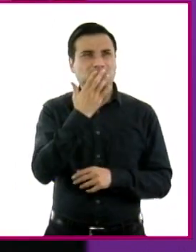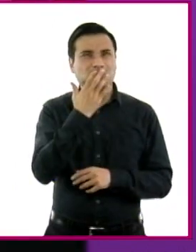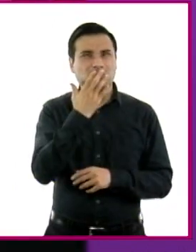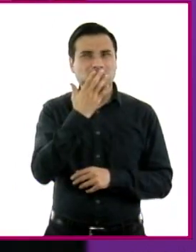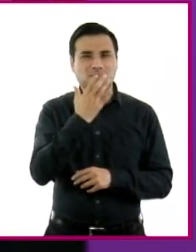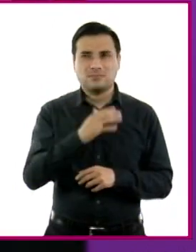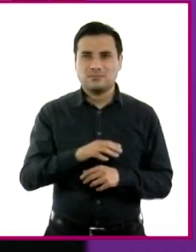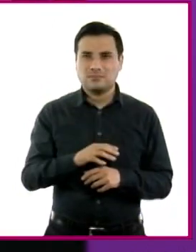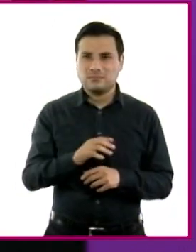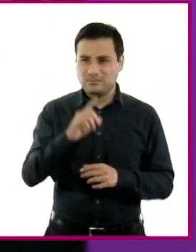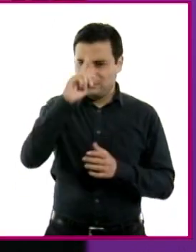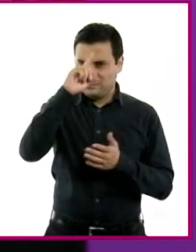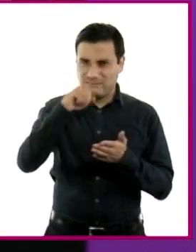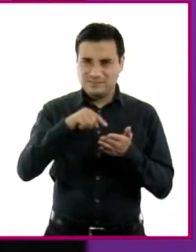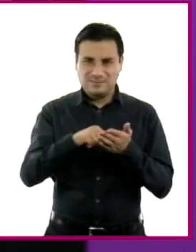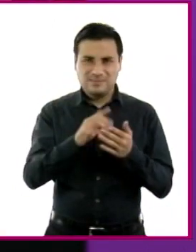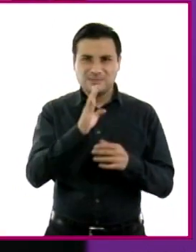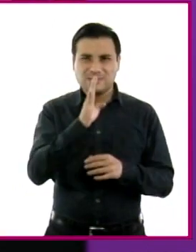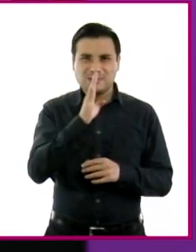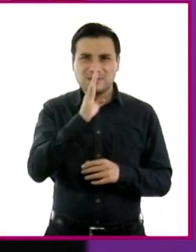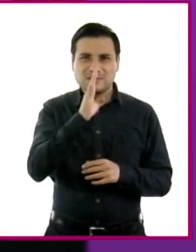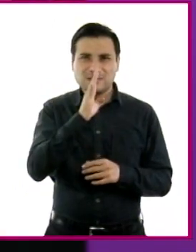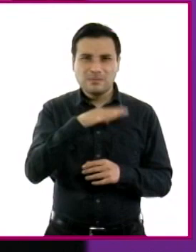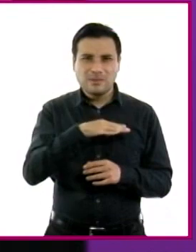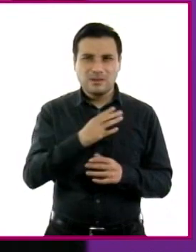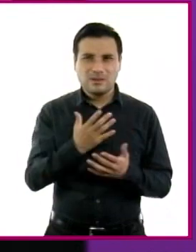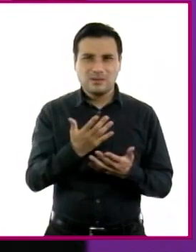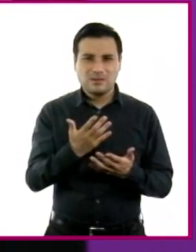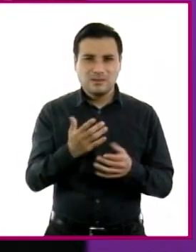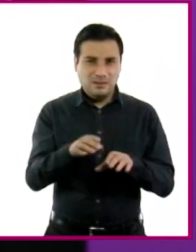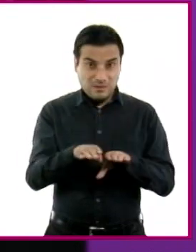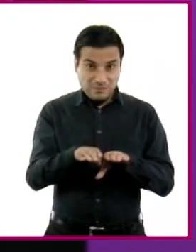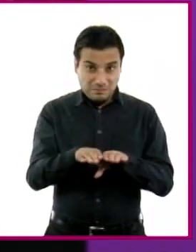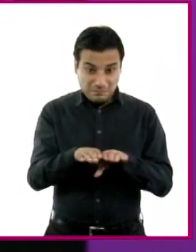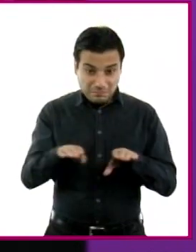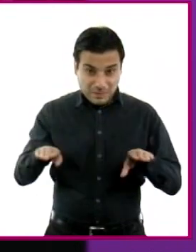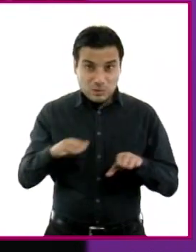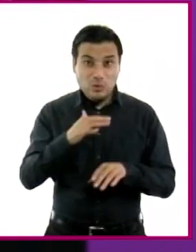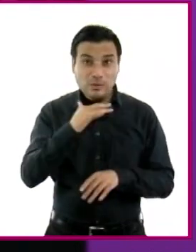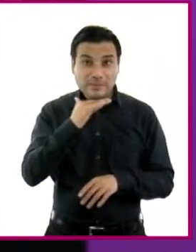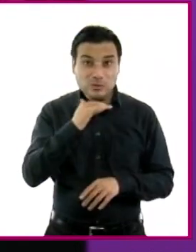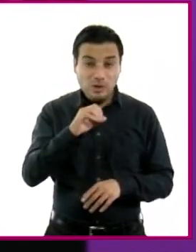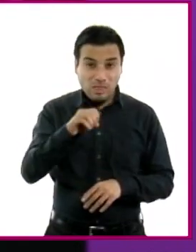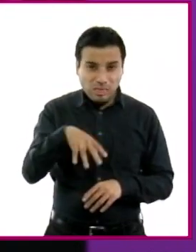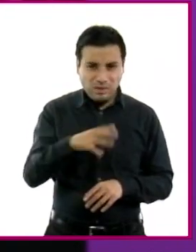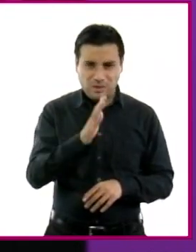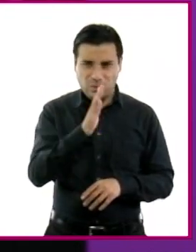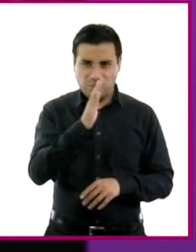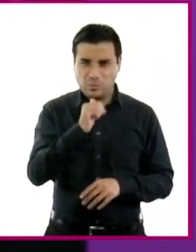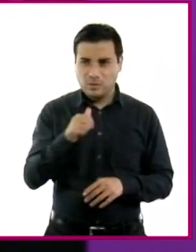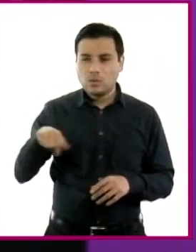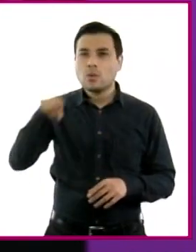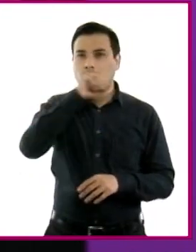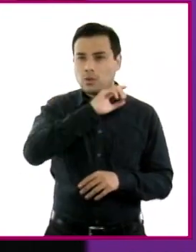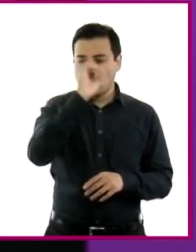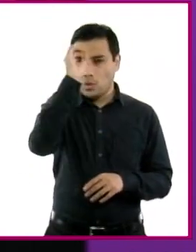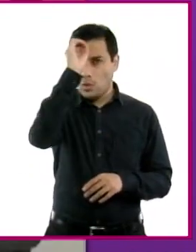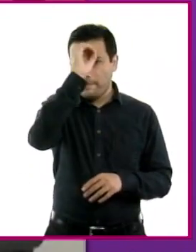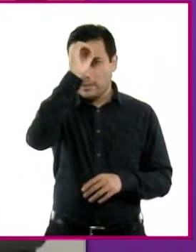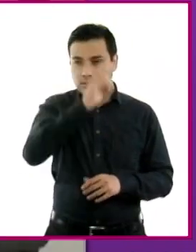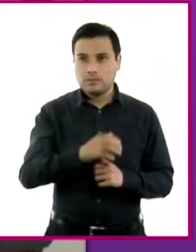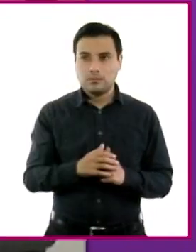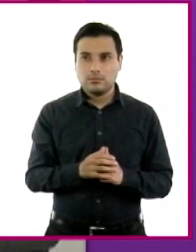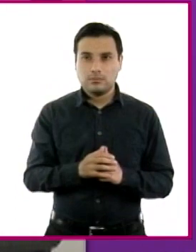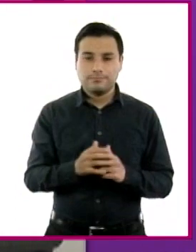That doesn't sound right. I think we don't have to throw the garbage on the floor. What do you all think? I